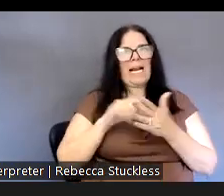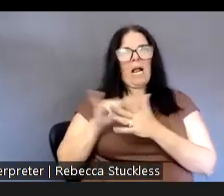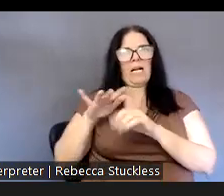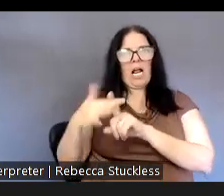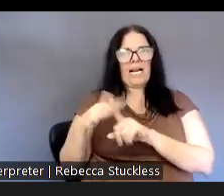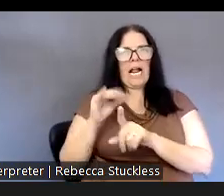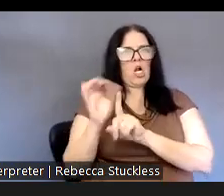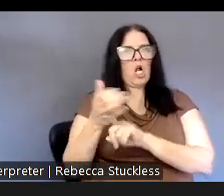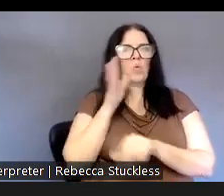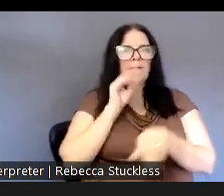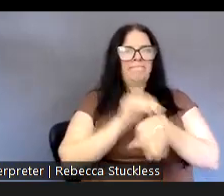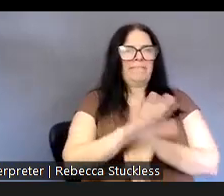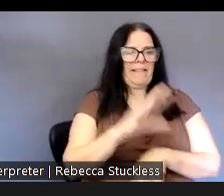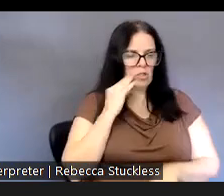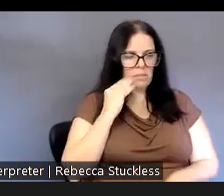shape experience.